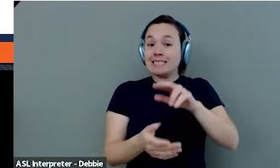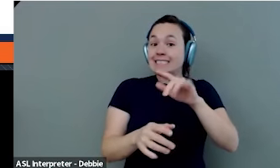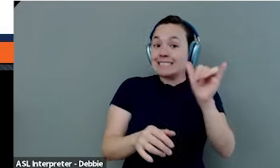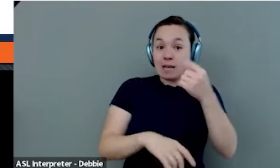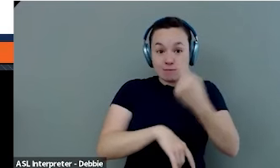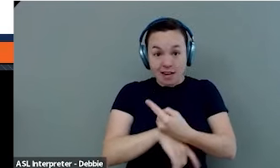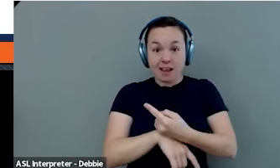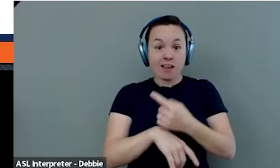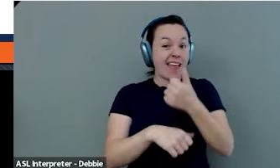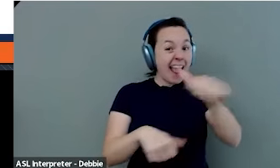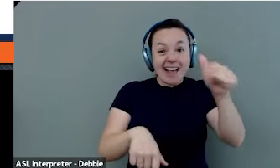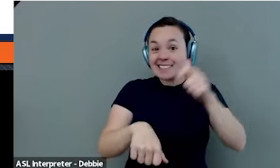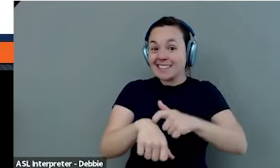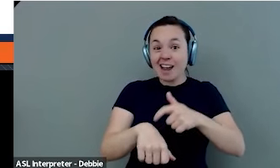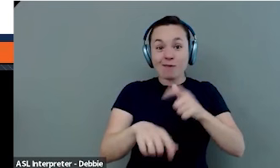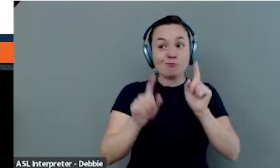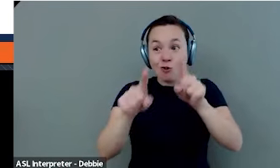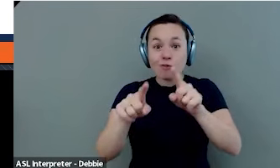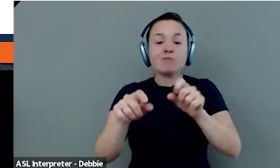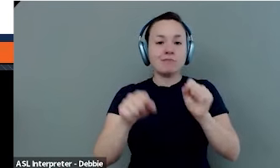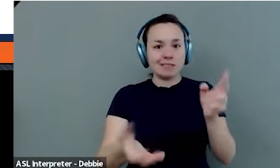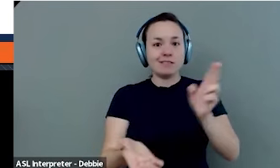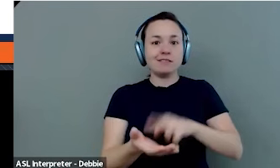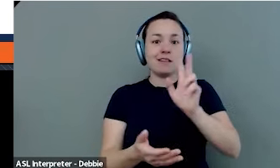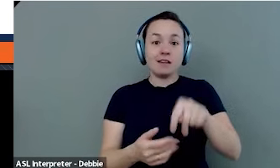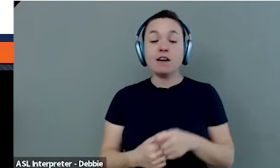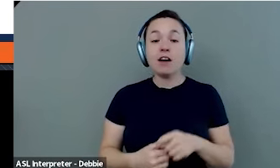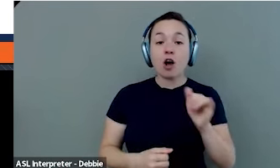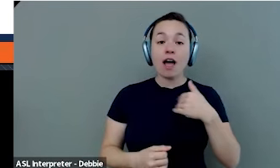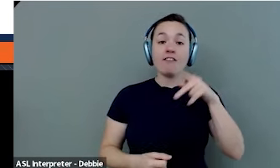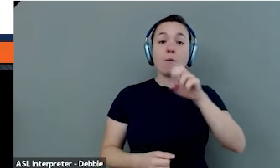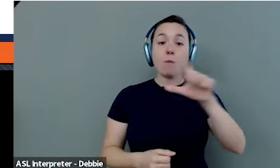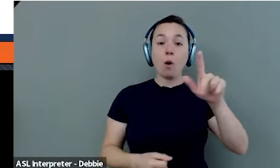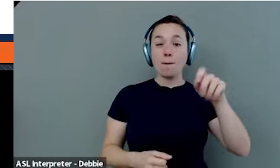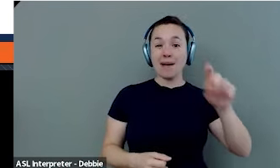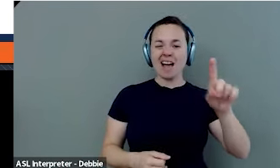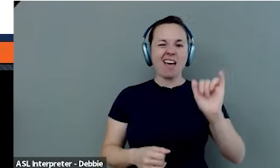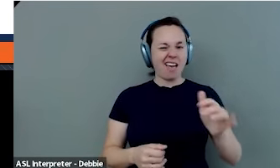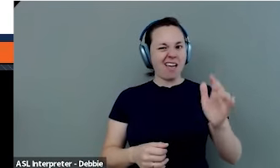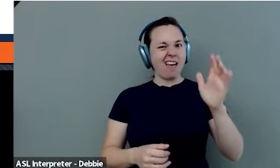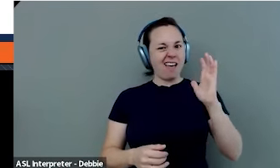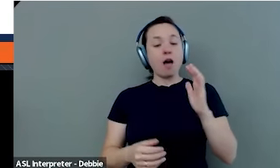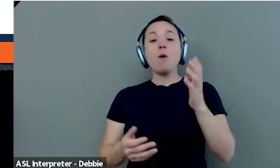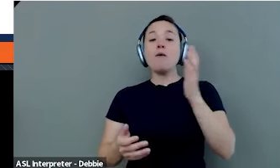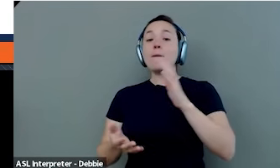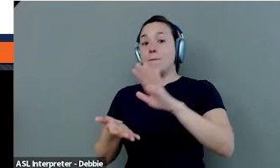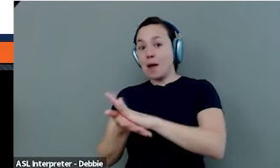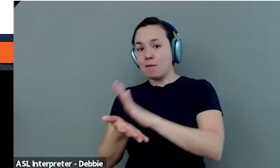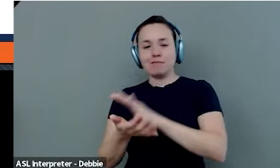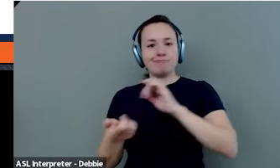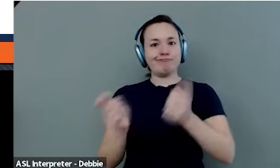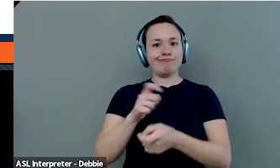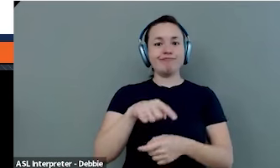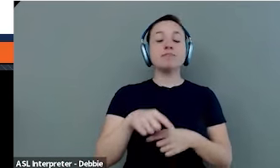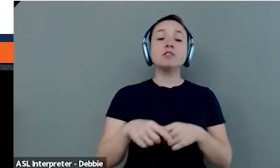center. We have poll pads, which is a fairly new development. We use those instead of paper rosters. This means that